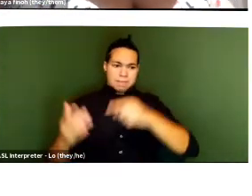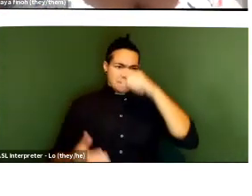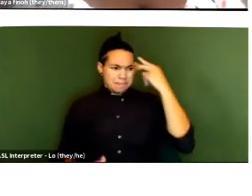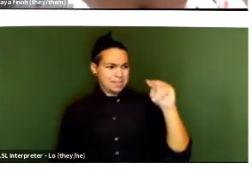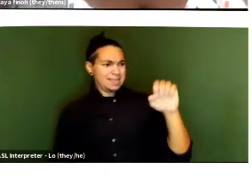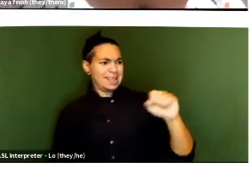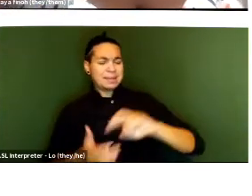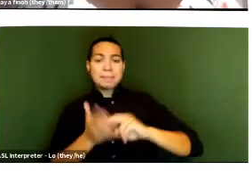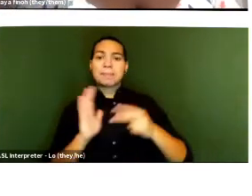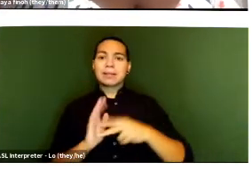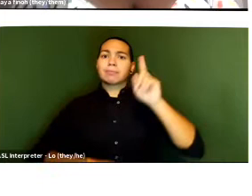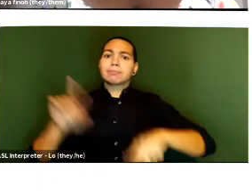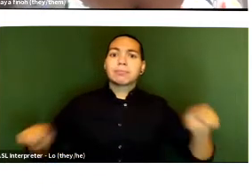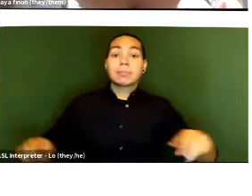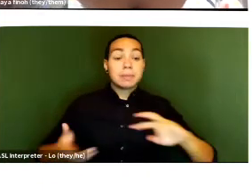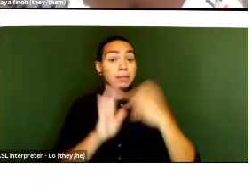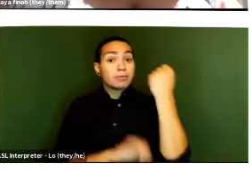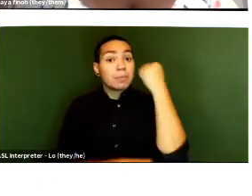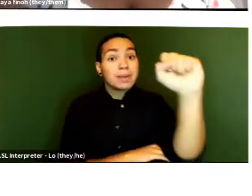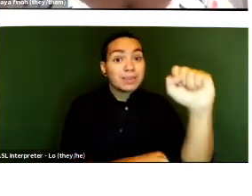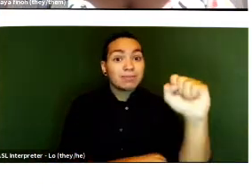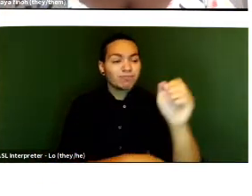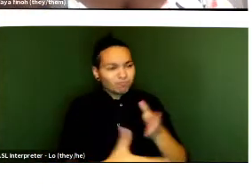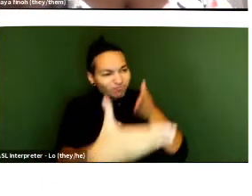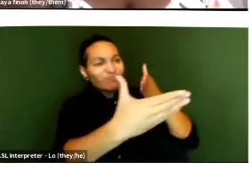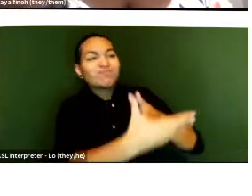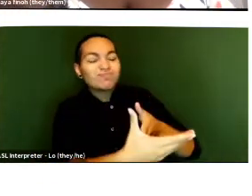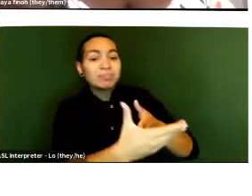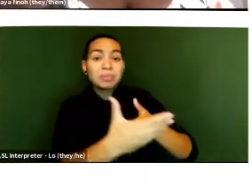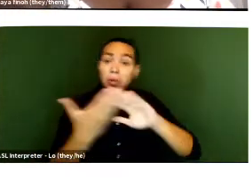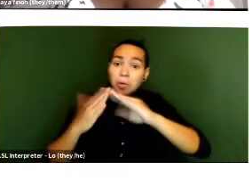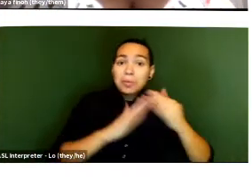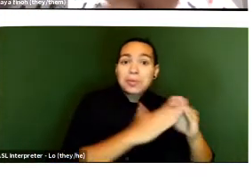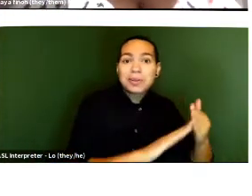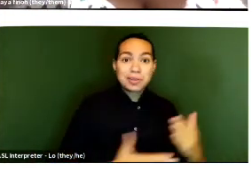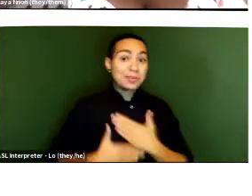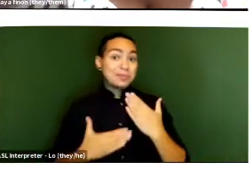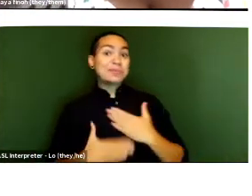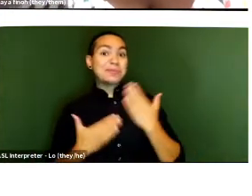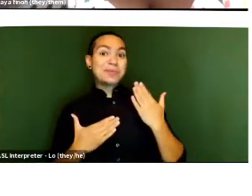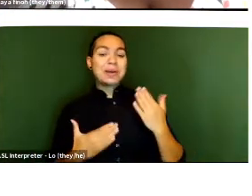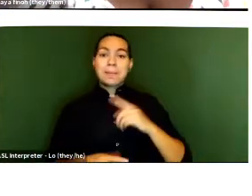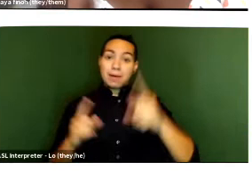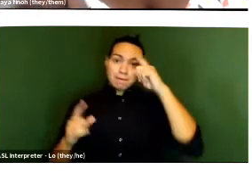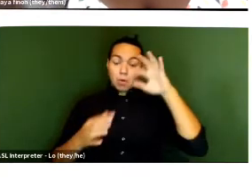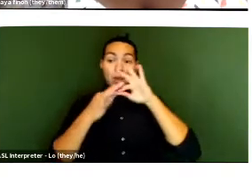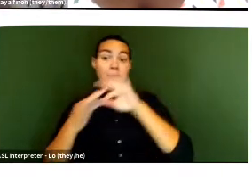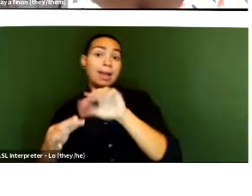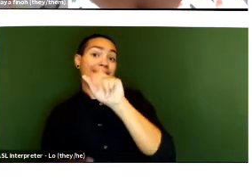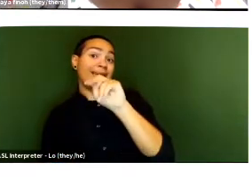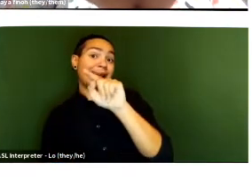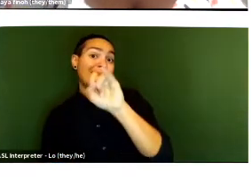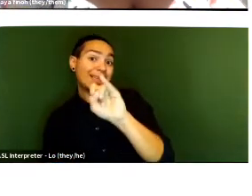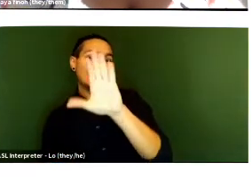including resistance, rebellion, community, joy. But for the sake of understanding anti-Blackness, we need to look